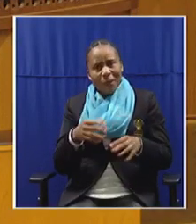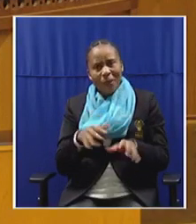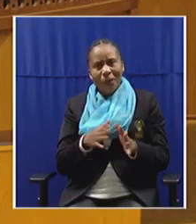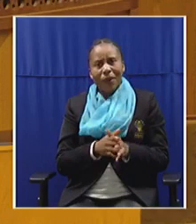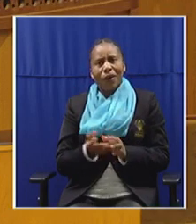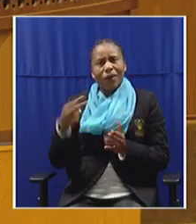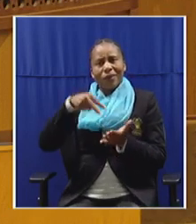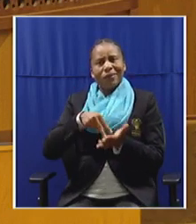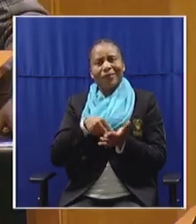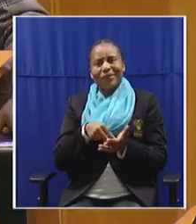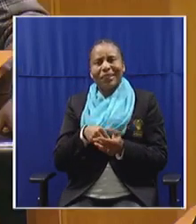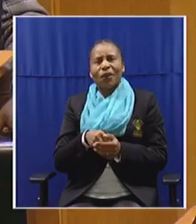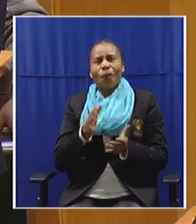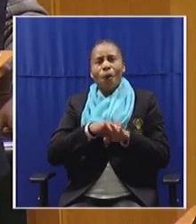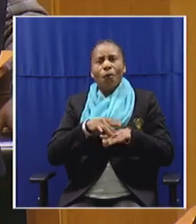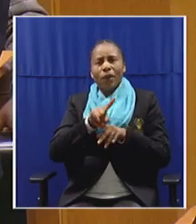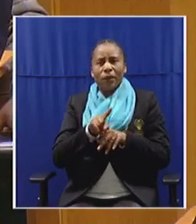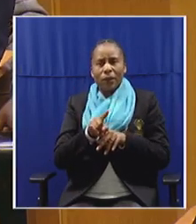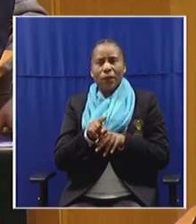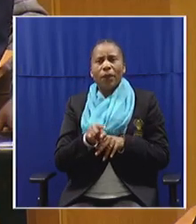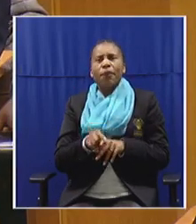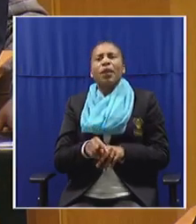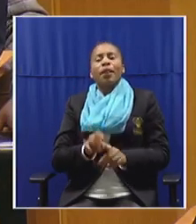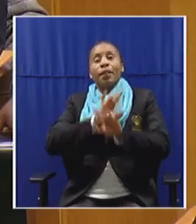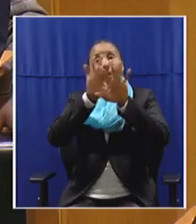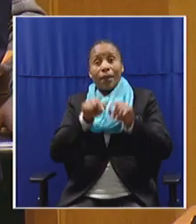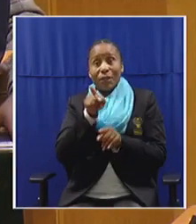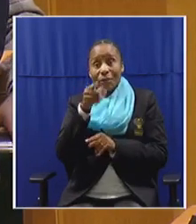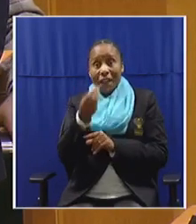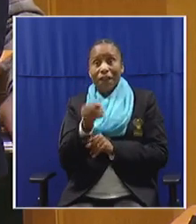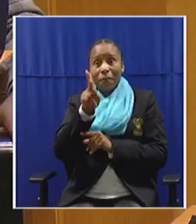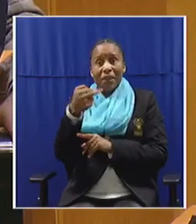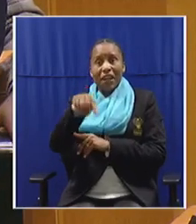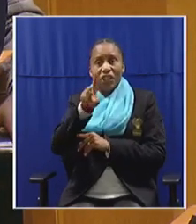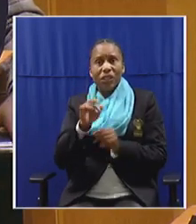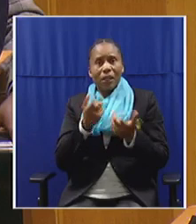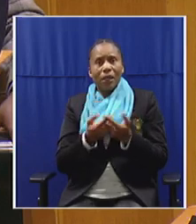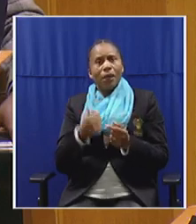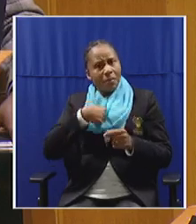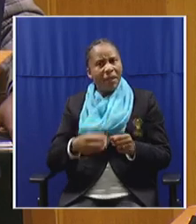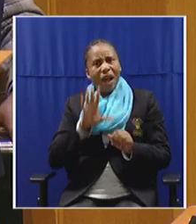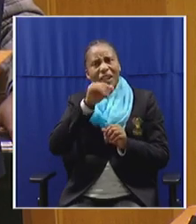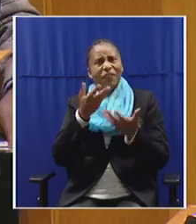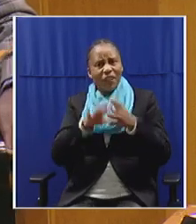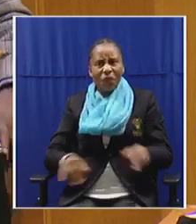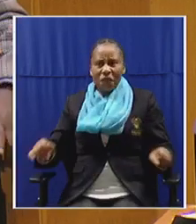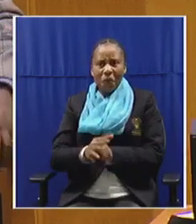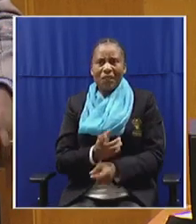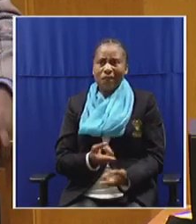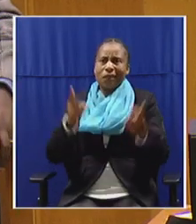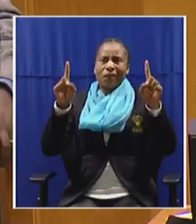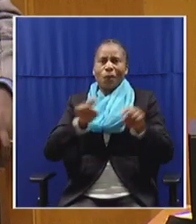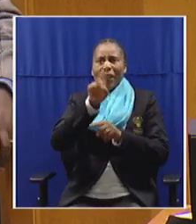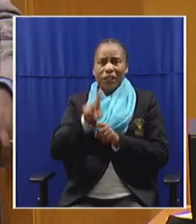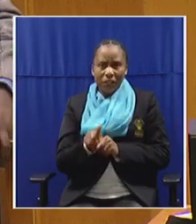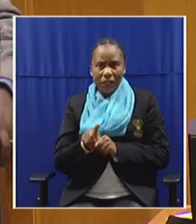rising? Deputy Speaker, it's clearly not a PhD in listening, because the question I've asked is a completely different question to the Honourable Groenewald. I